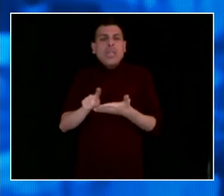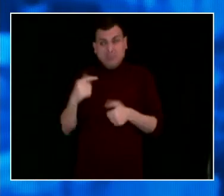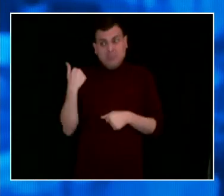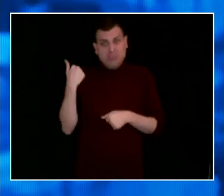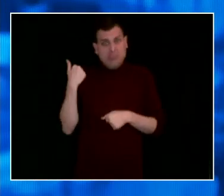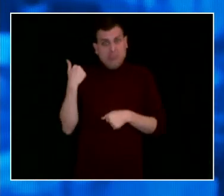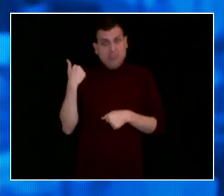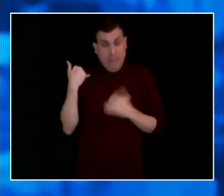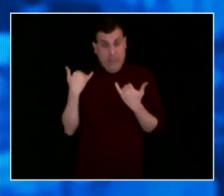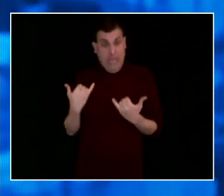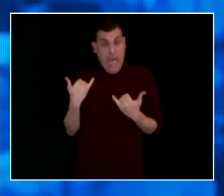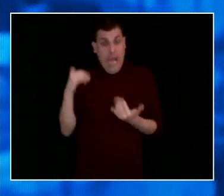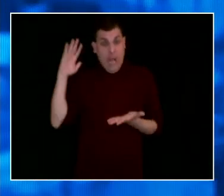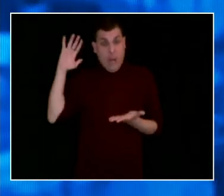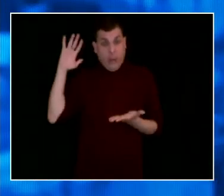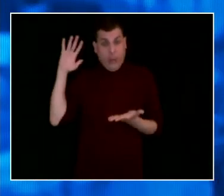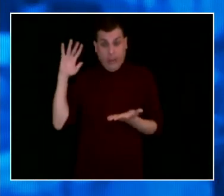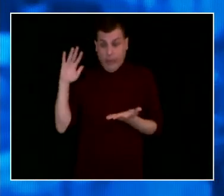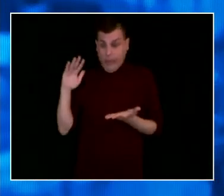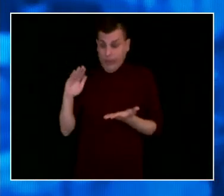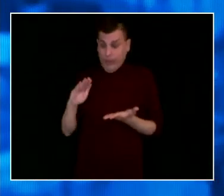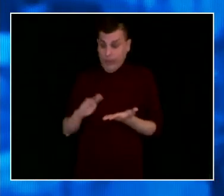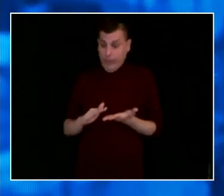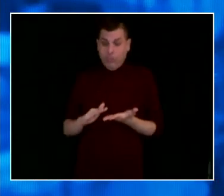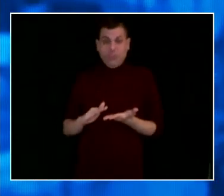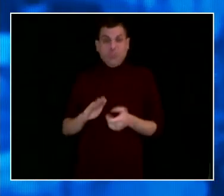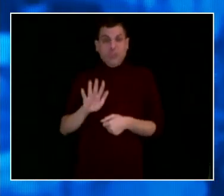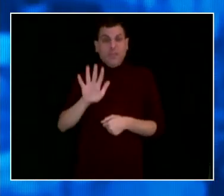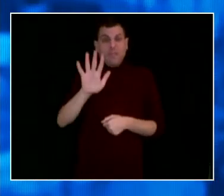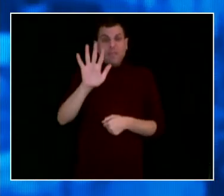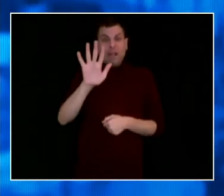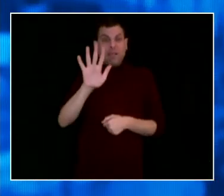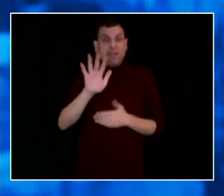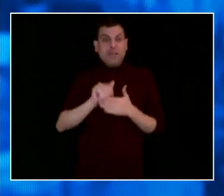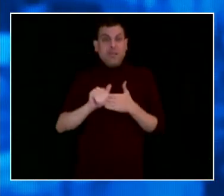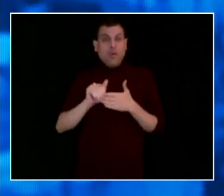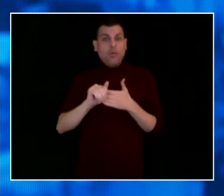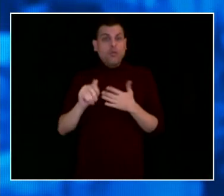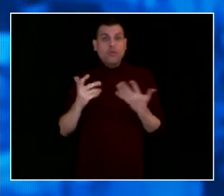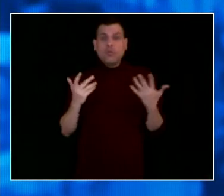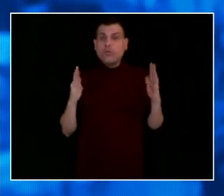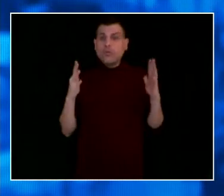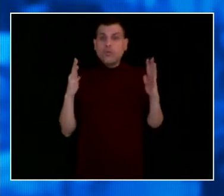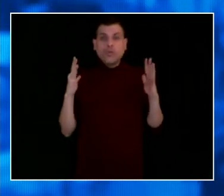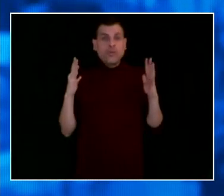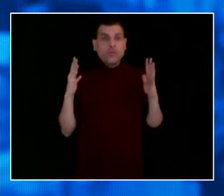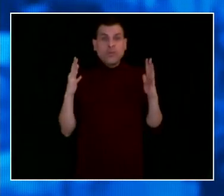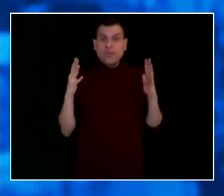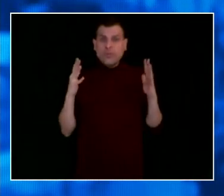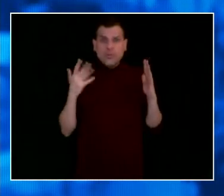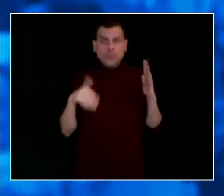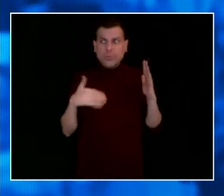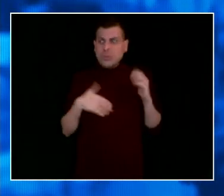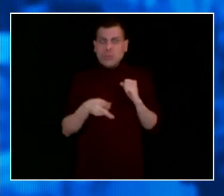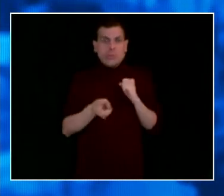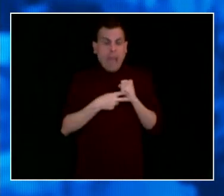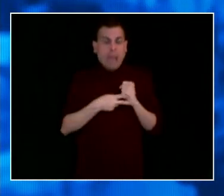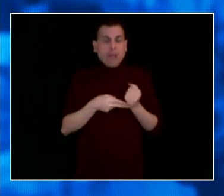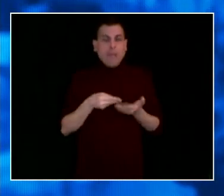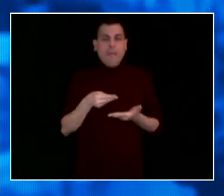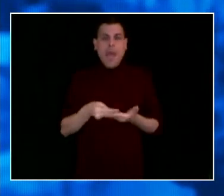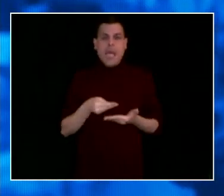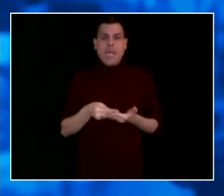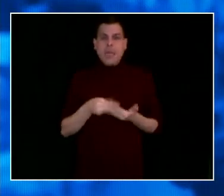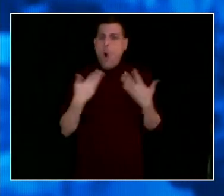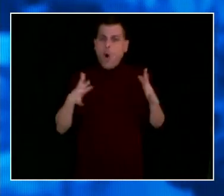now just costs them less than $5 today. These are big savings for hardworking families. We have